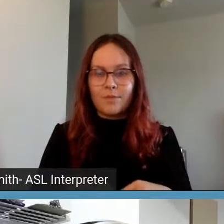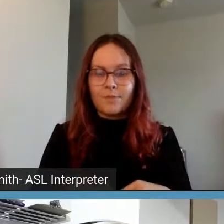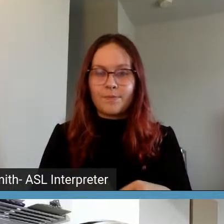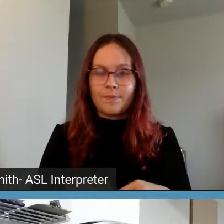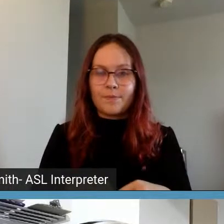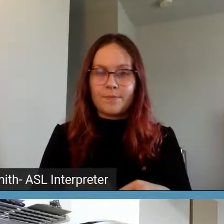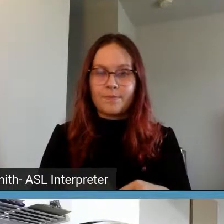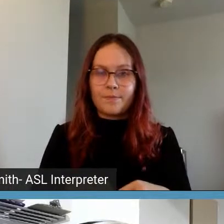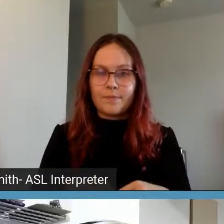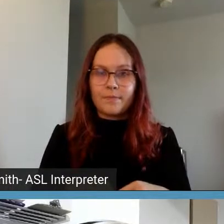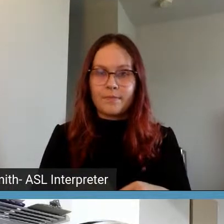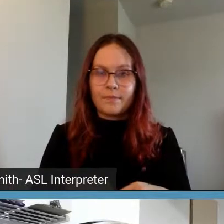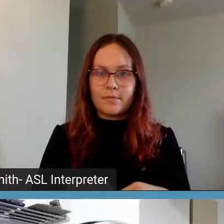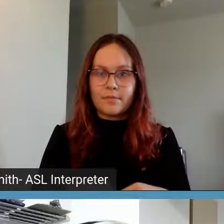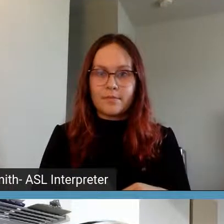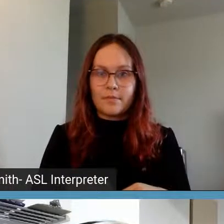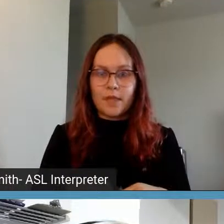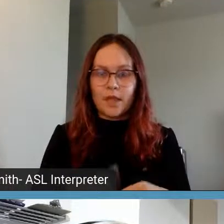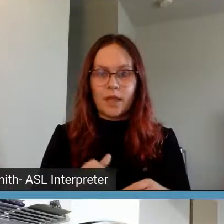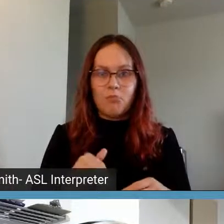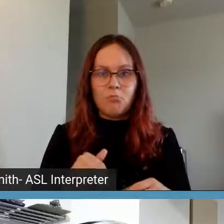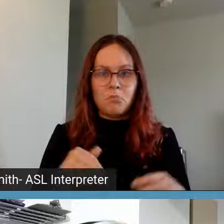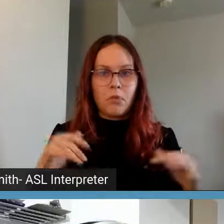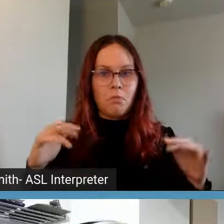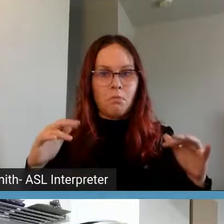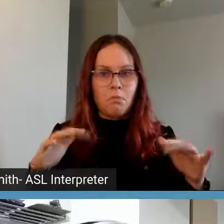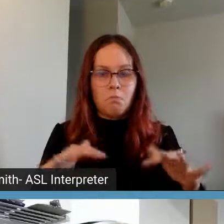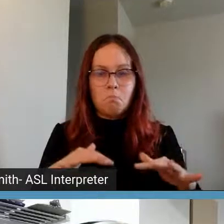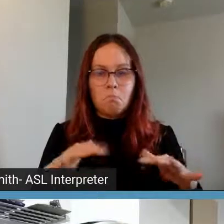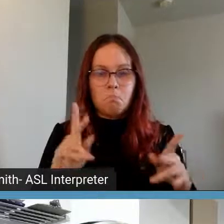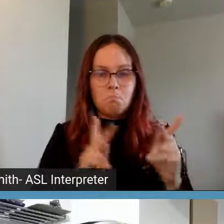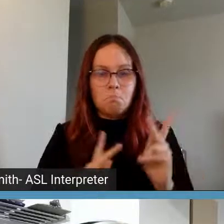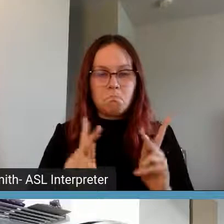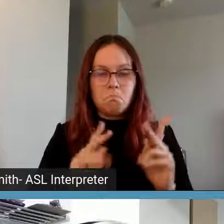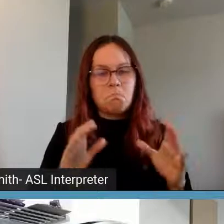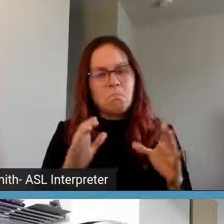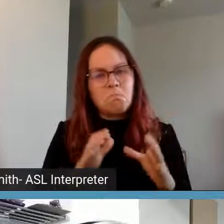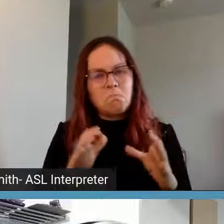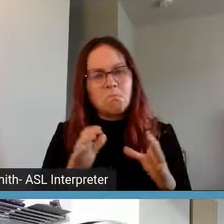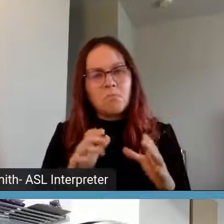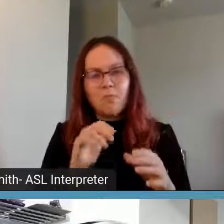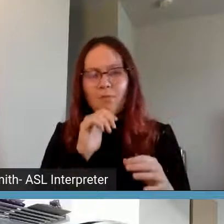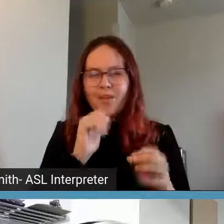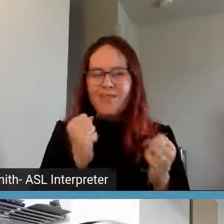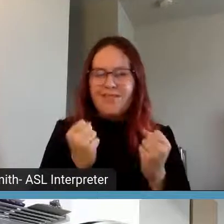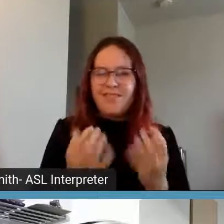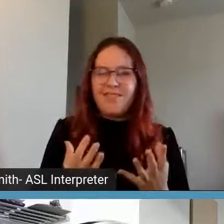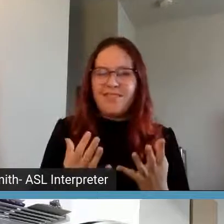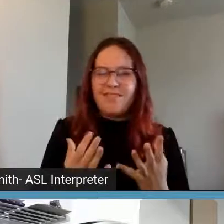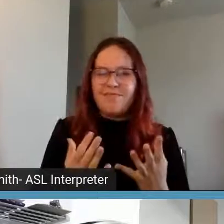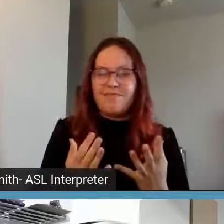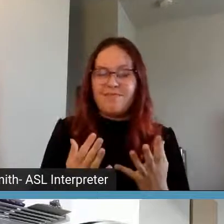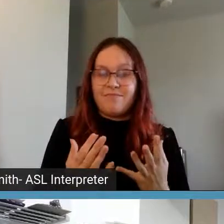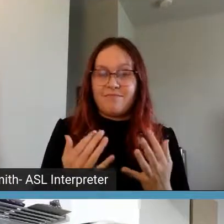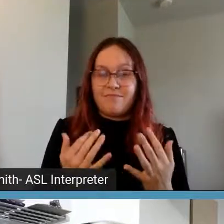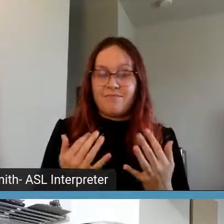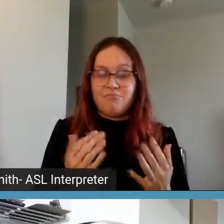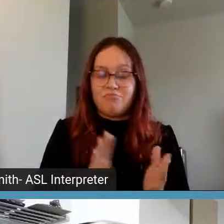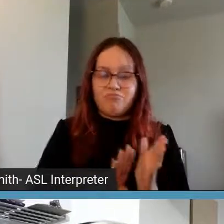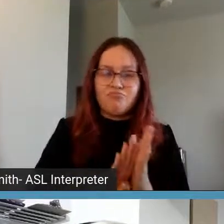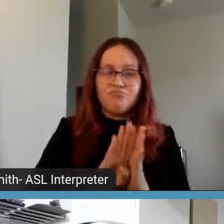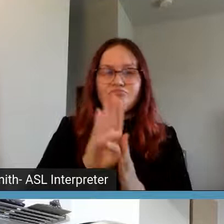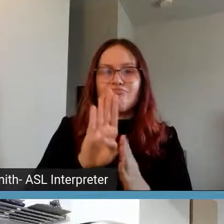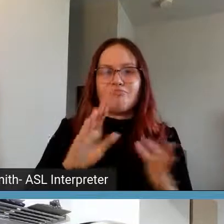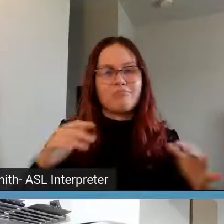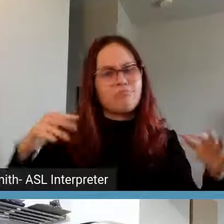both physically small, and then our audience isn't super big. So this represented a larger growth than we would